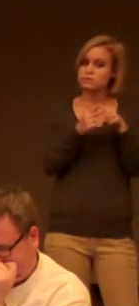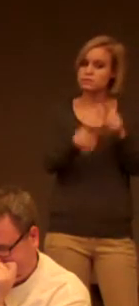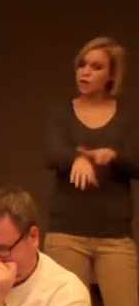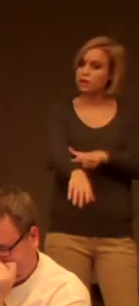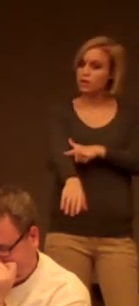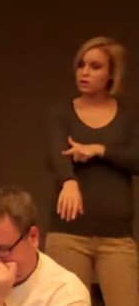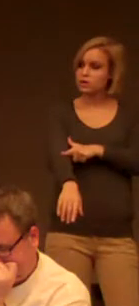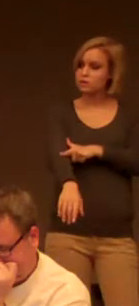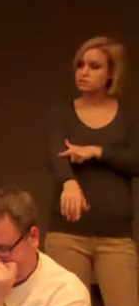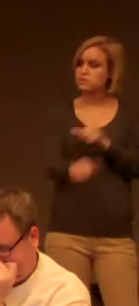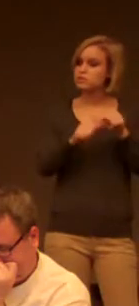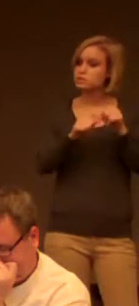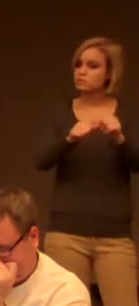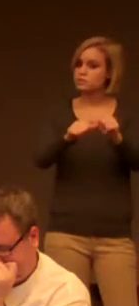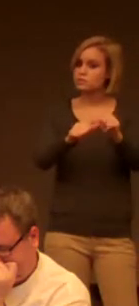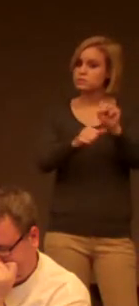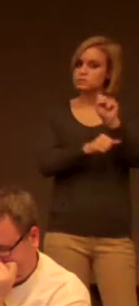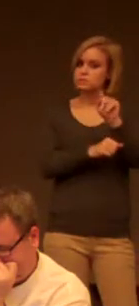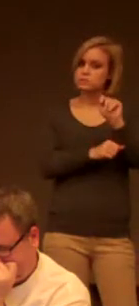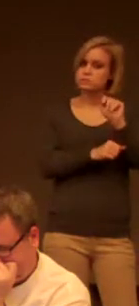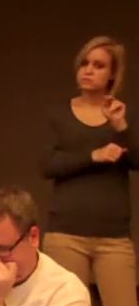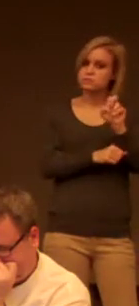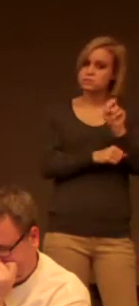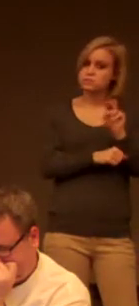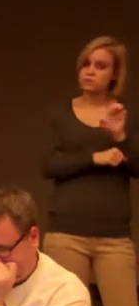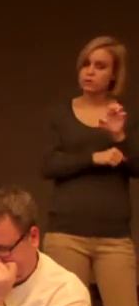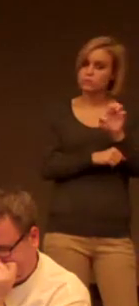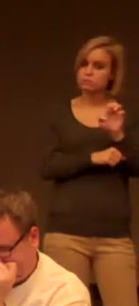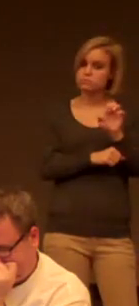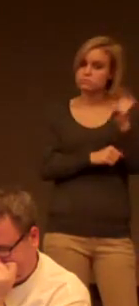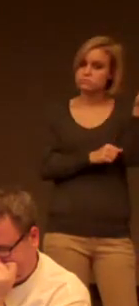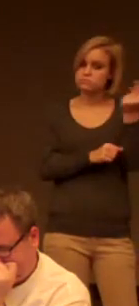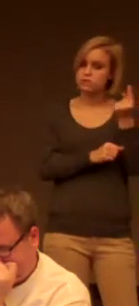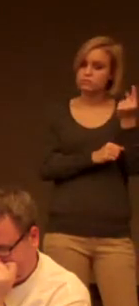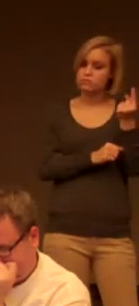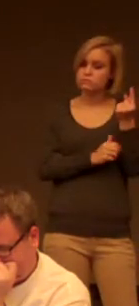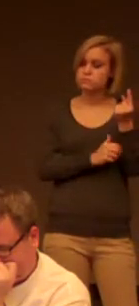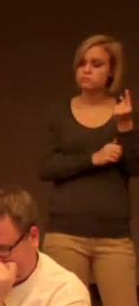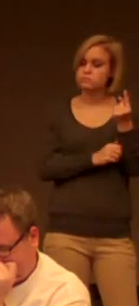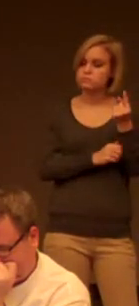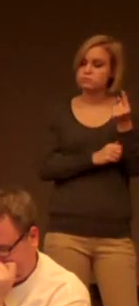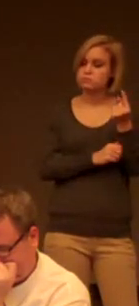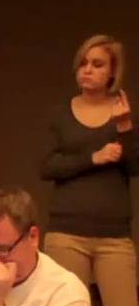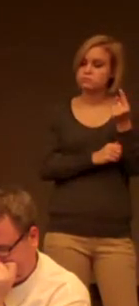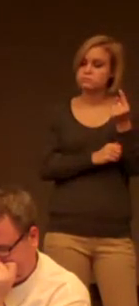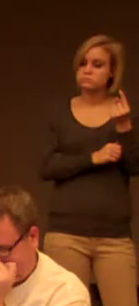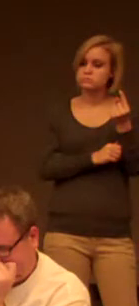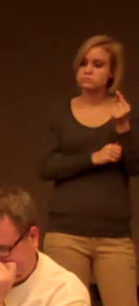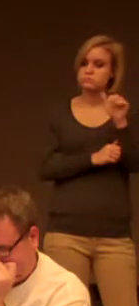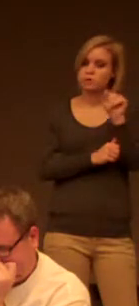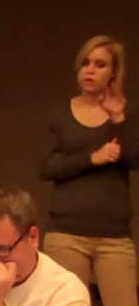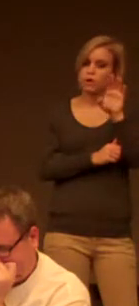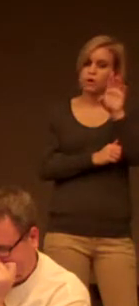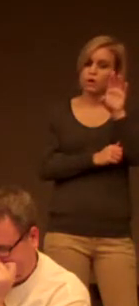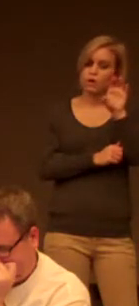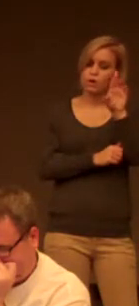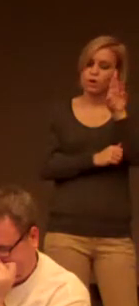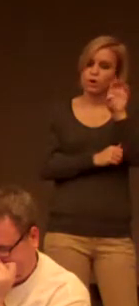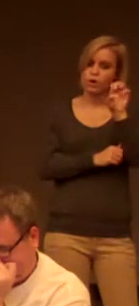longest continuous stone single arched bridge in the United